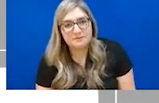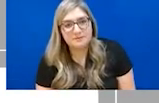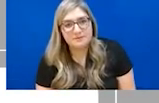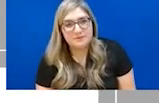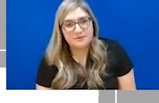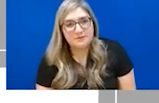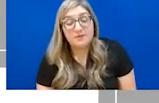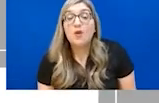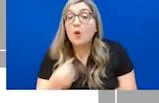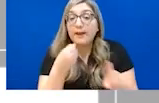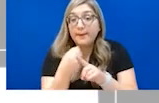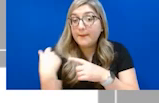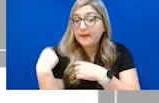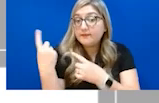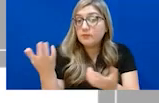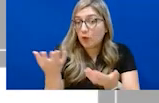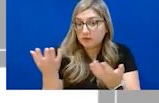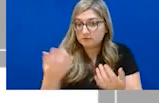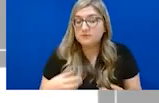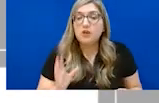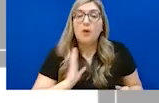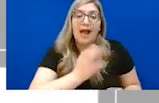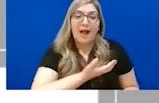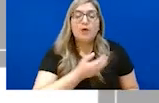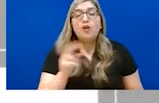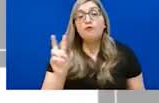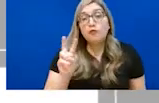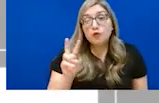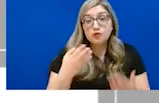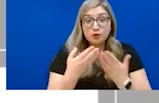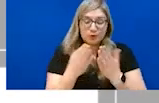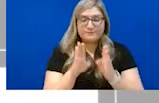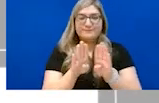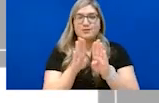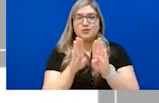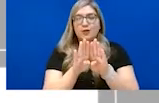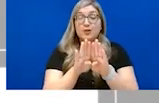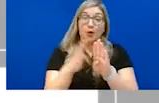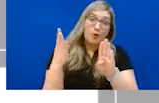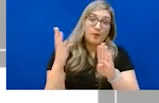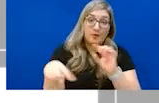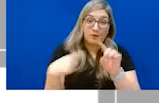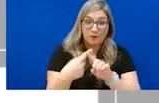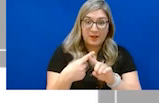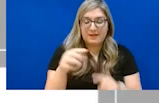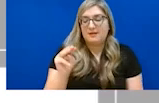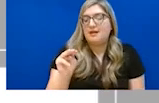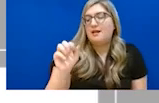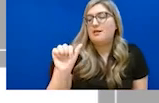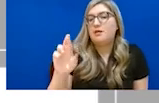So our virtual doors opened in March. And there was a little bit